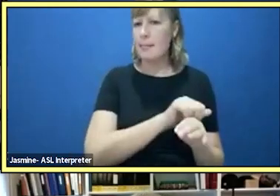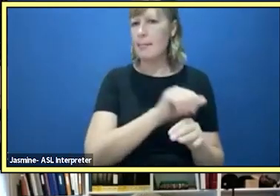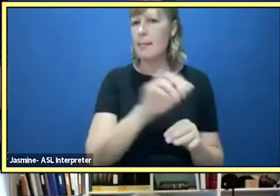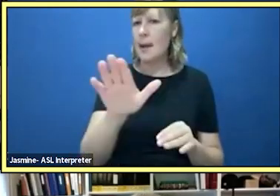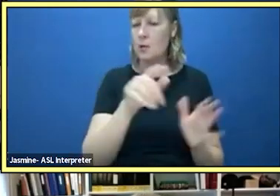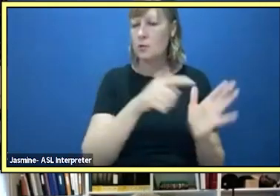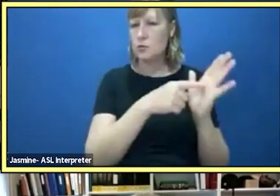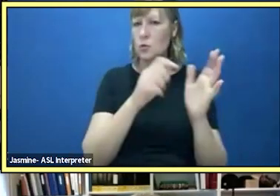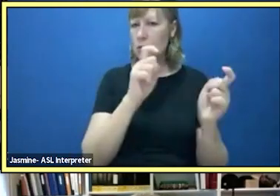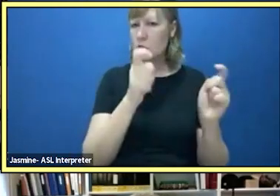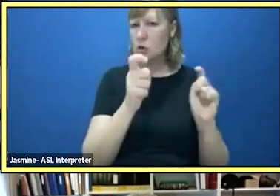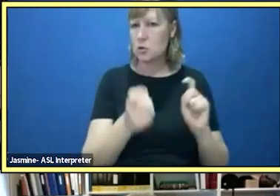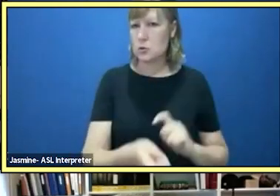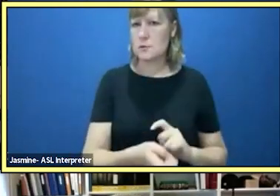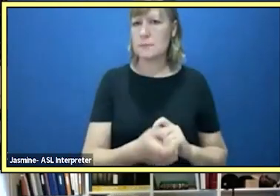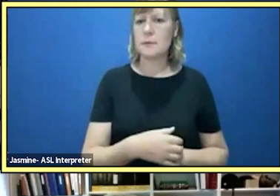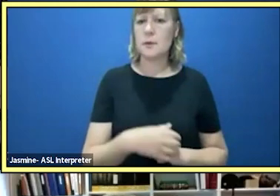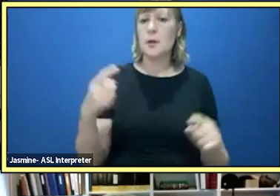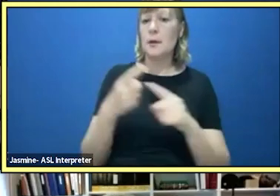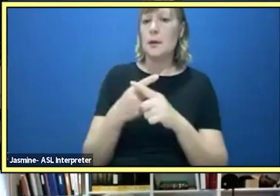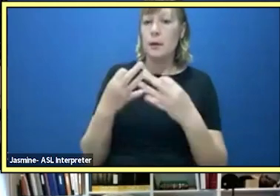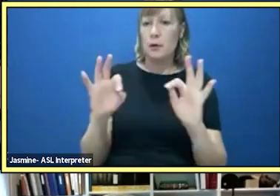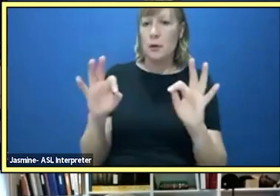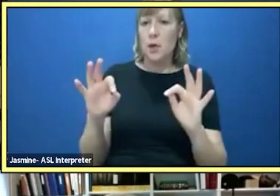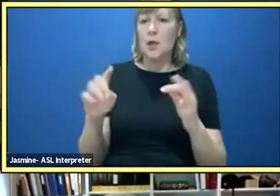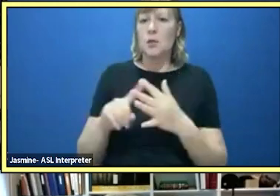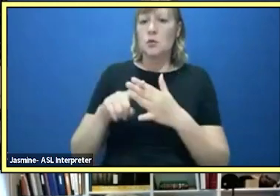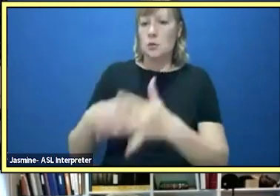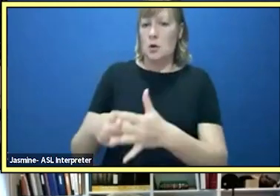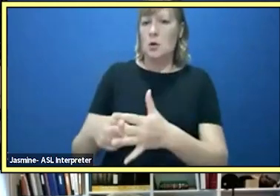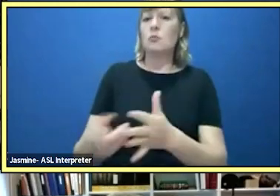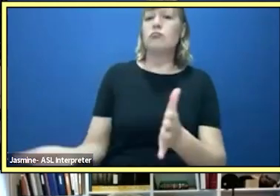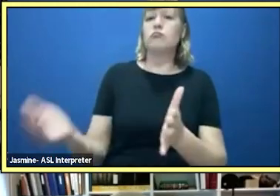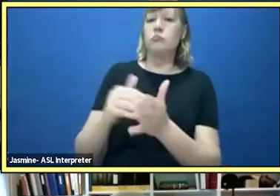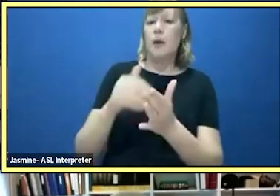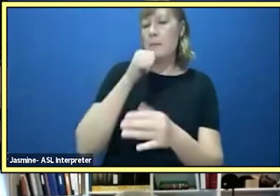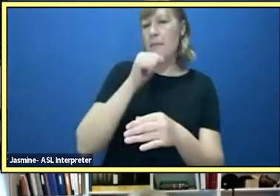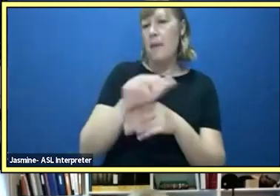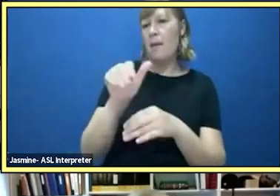once conflict-free is rolling out, we'll also do a mailing to let people know about the changes.